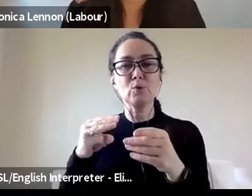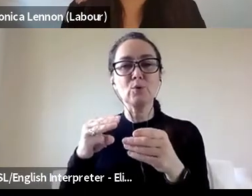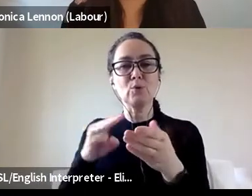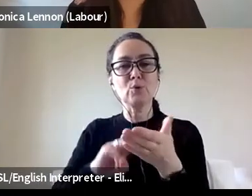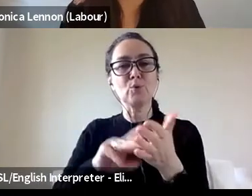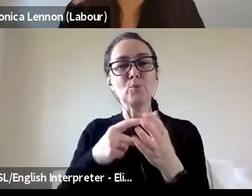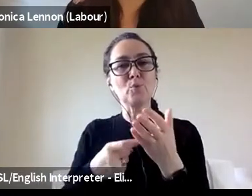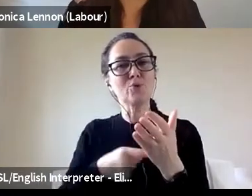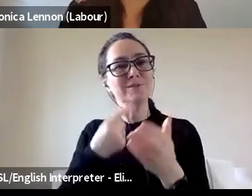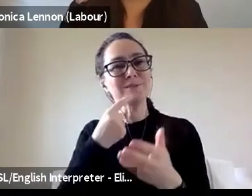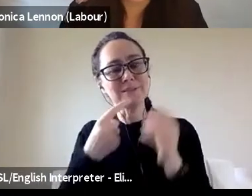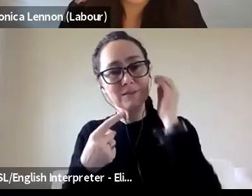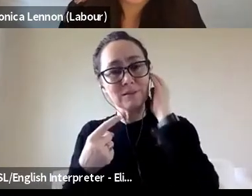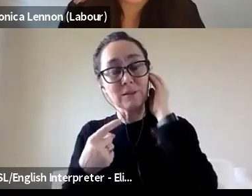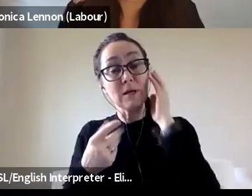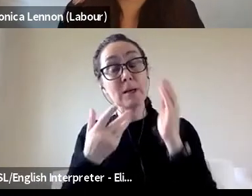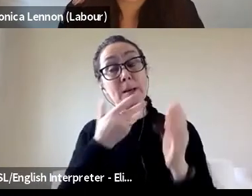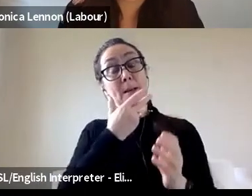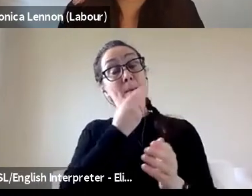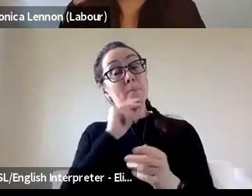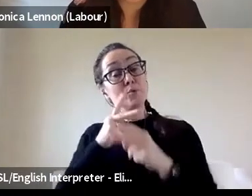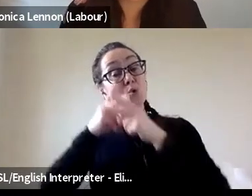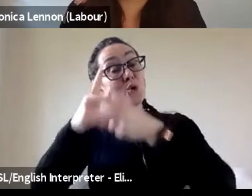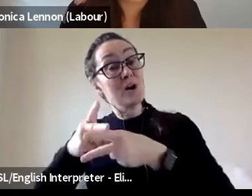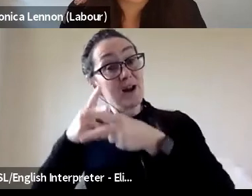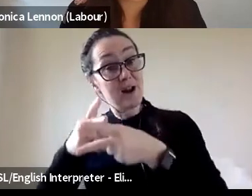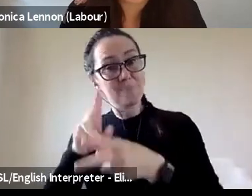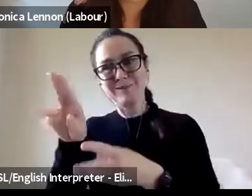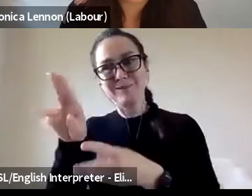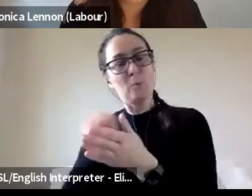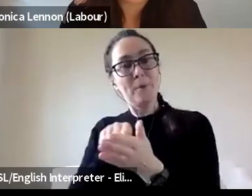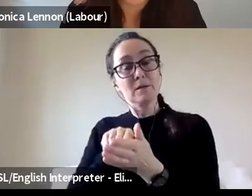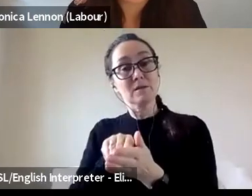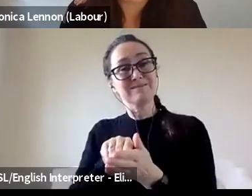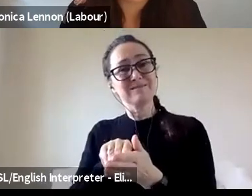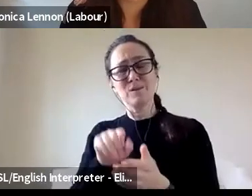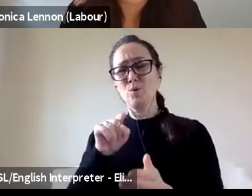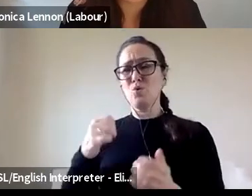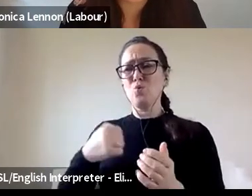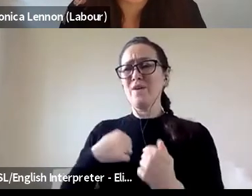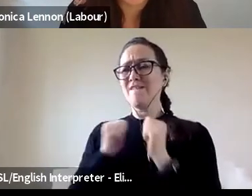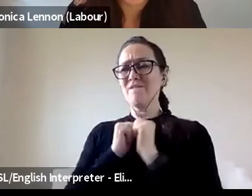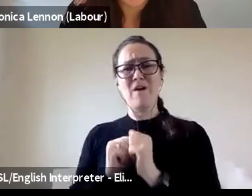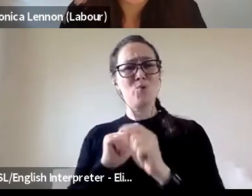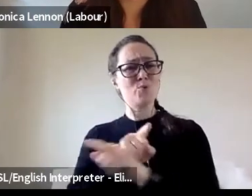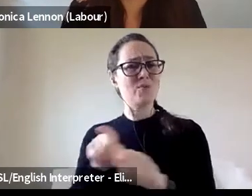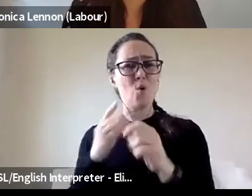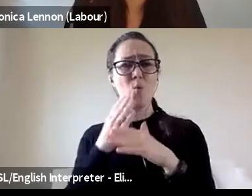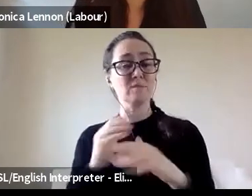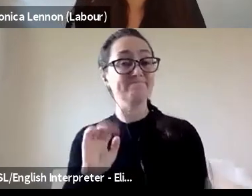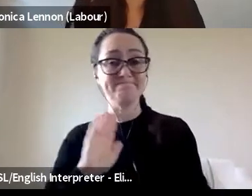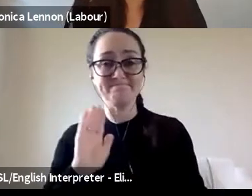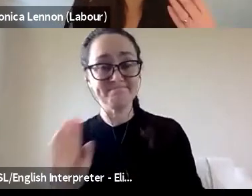unpaid carers are getting a raw deal, and it's because they've been undervalued for far too long, and I'm